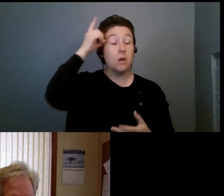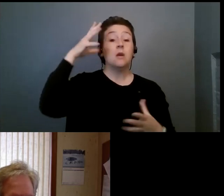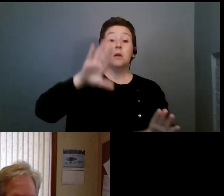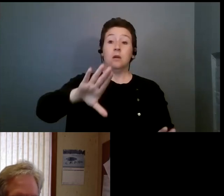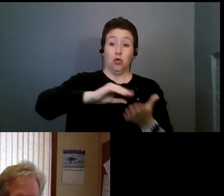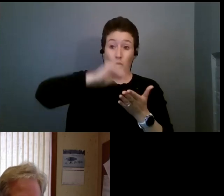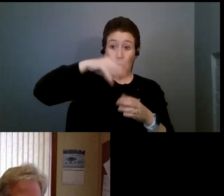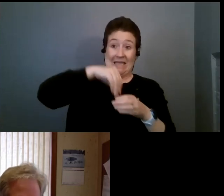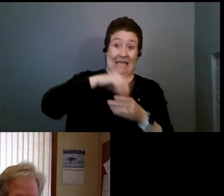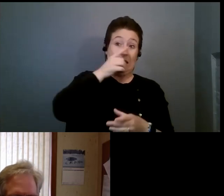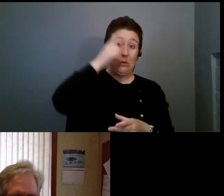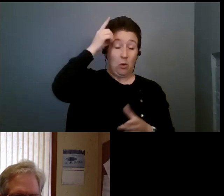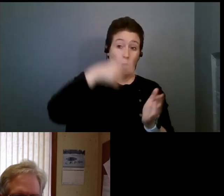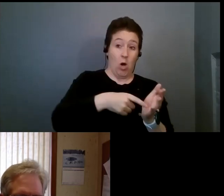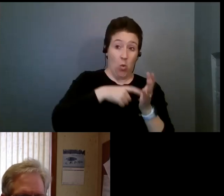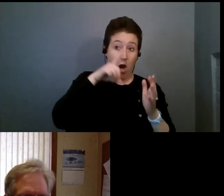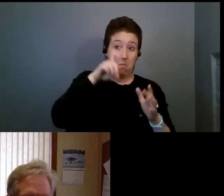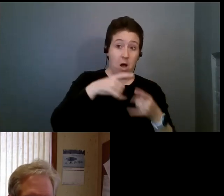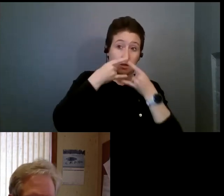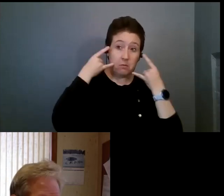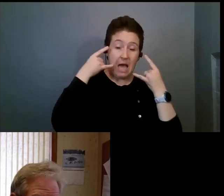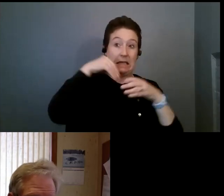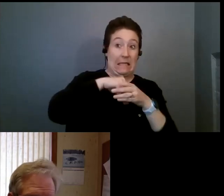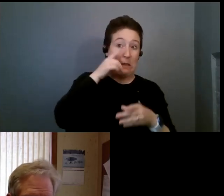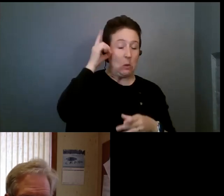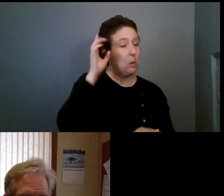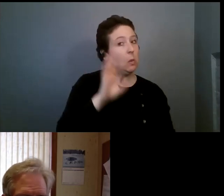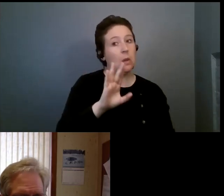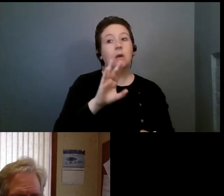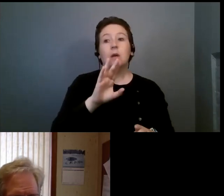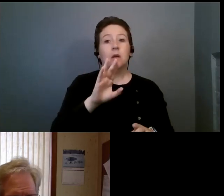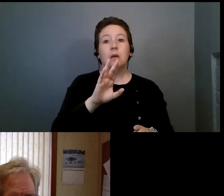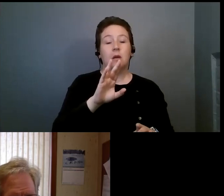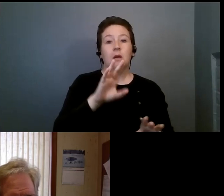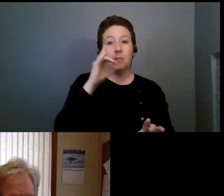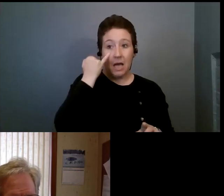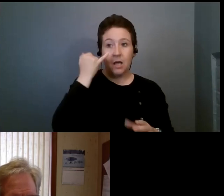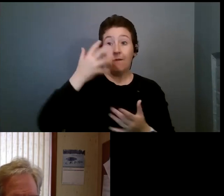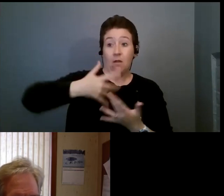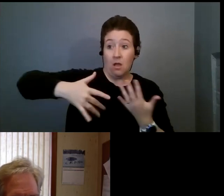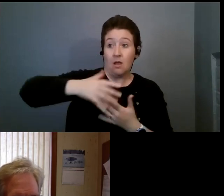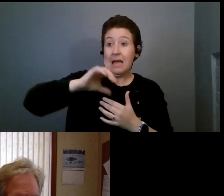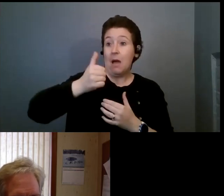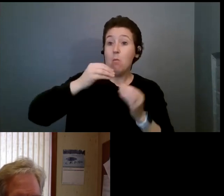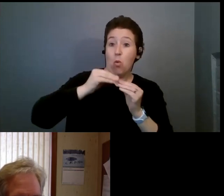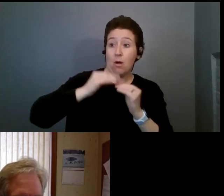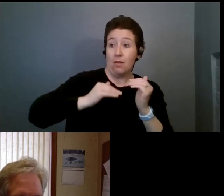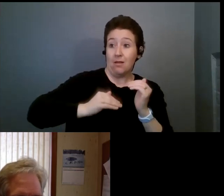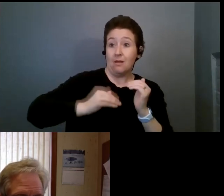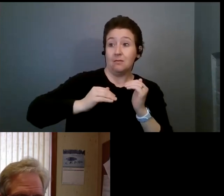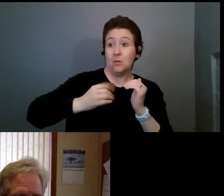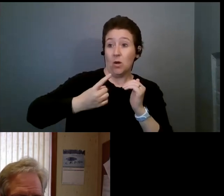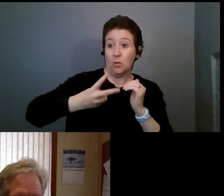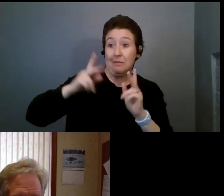in their individual living spaces. But in any group setting, in any residence hall, they will be asked to wear a mask and observe